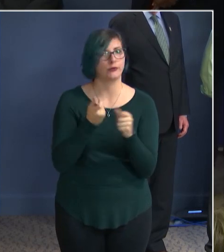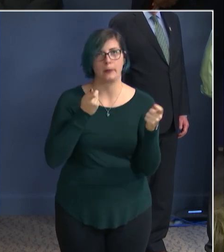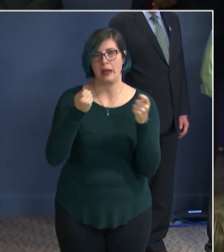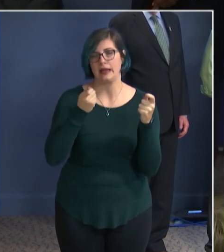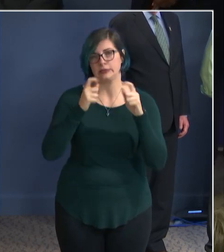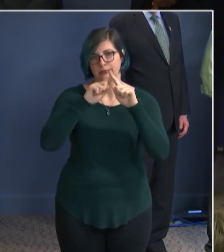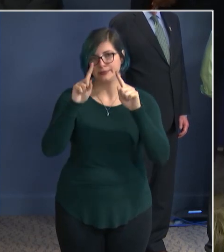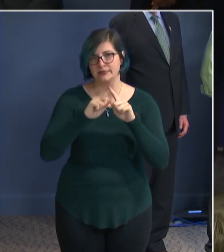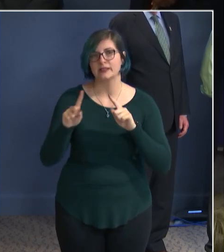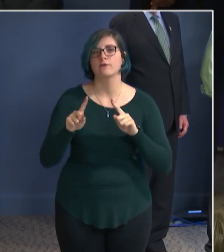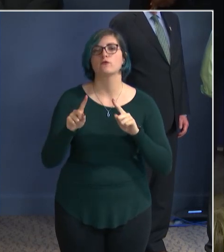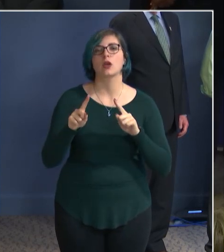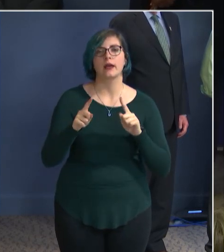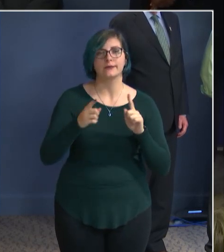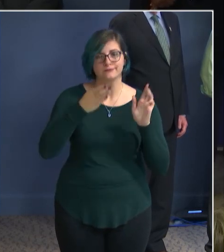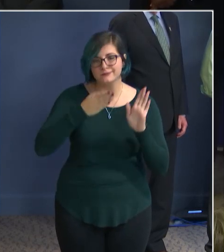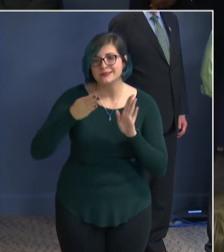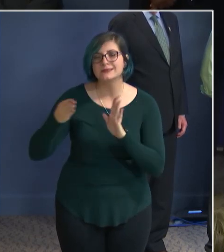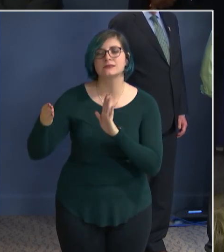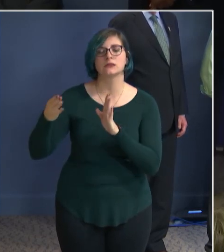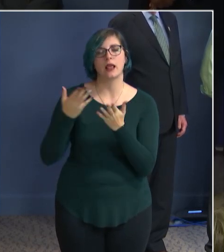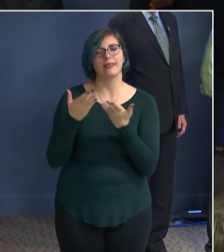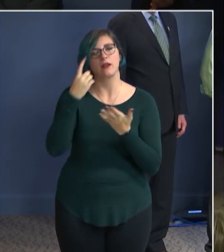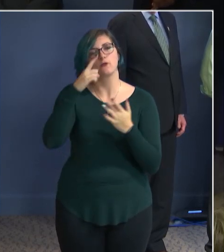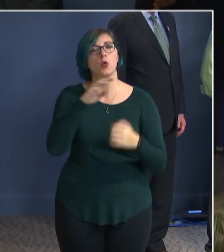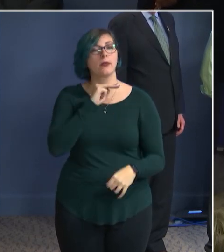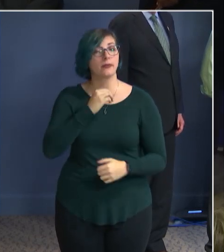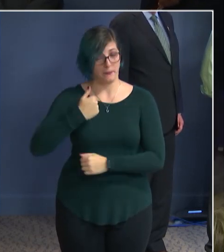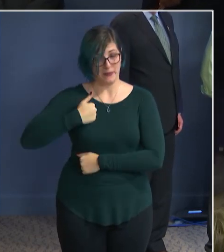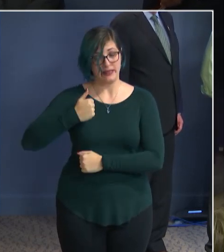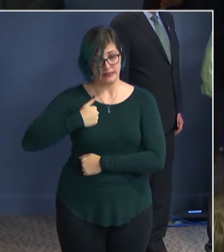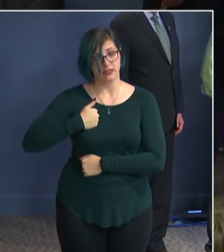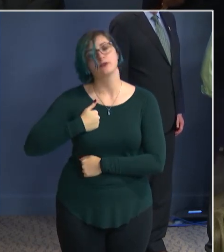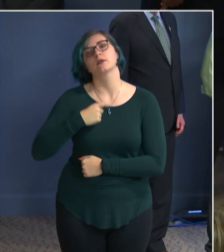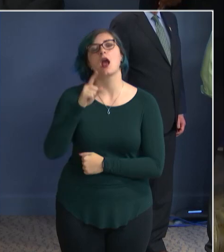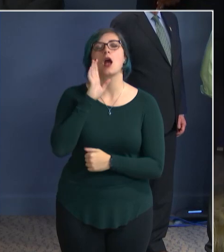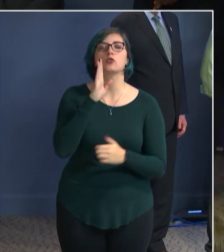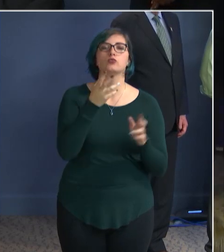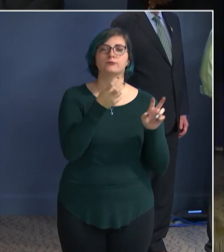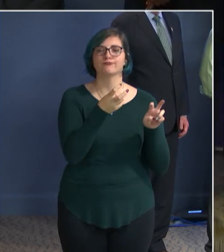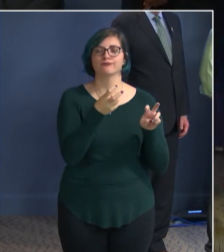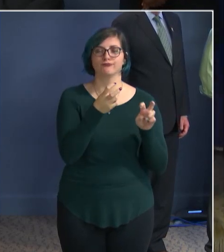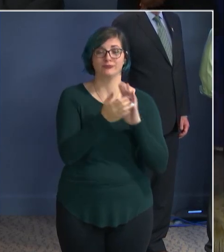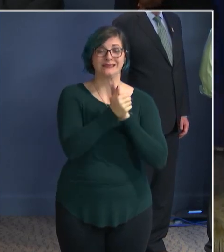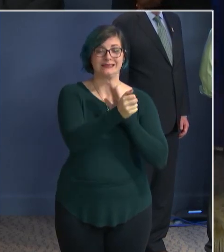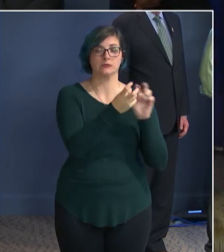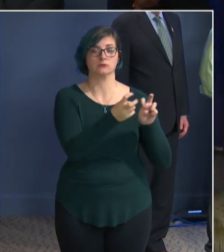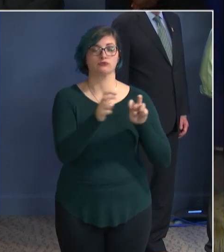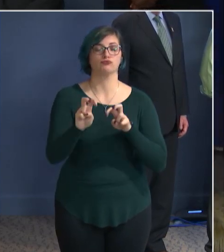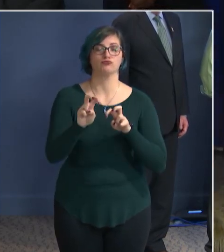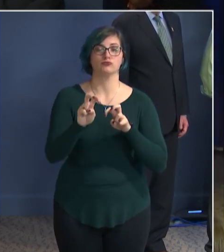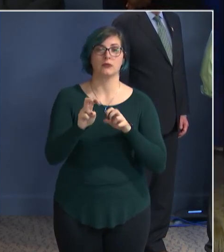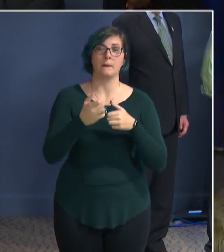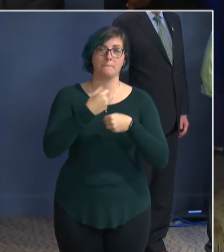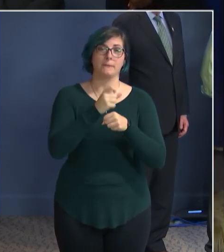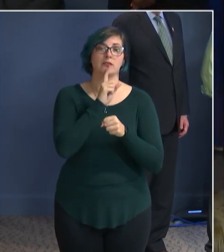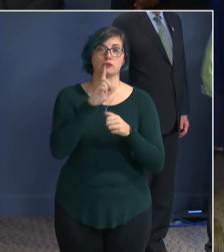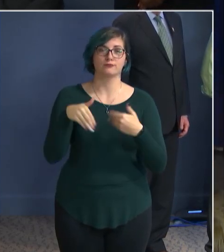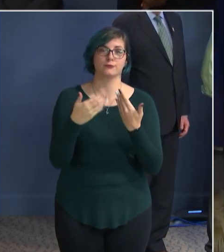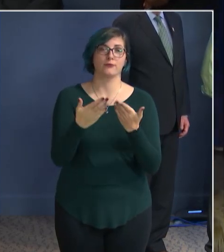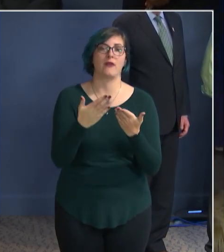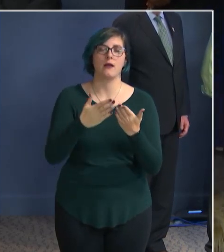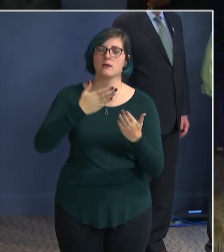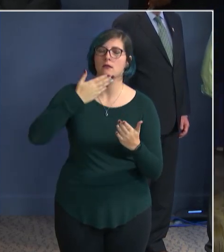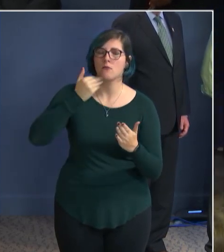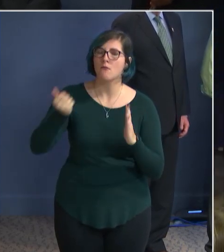operations for the military, and that experience will be key in ensuring he will continue to deliver world-class services. I